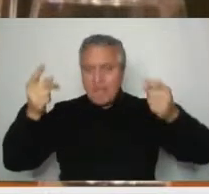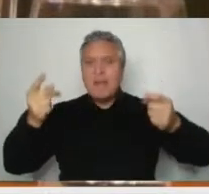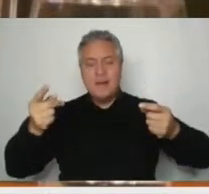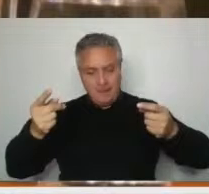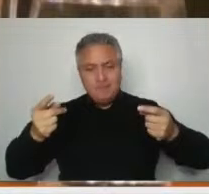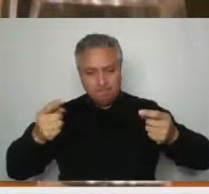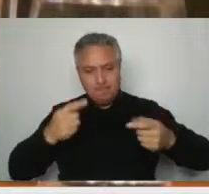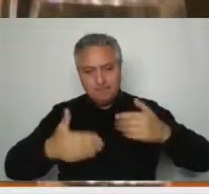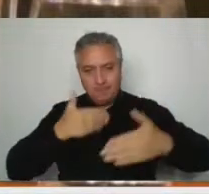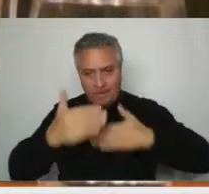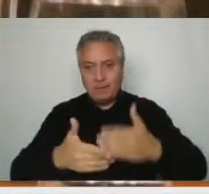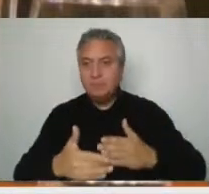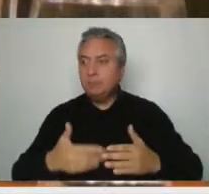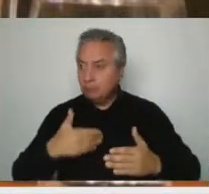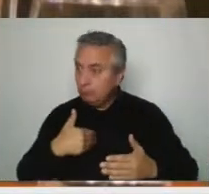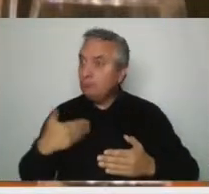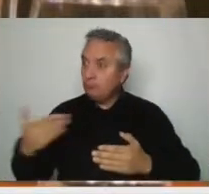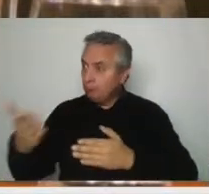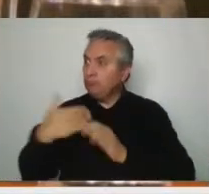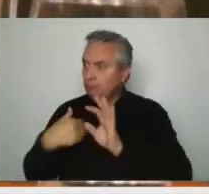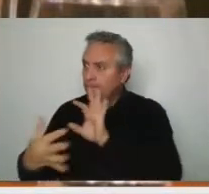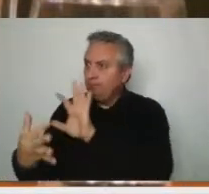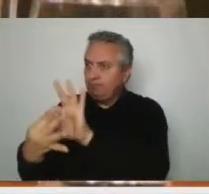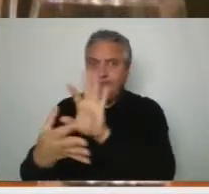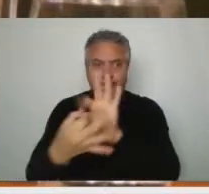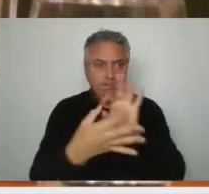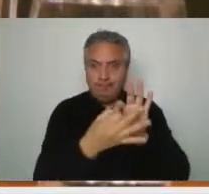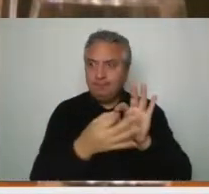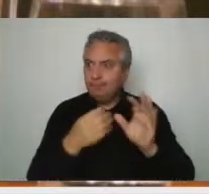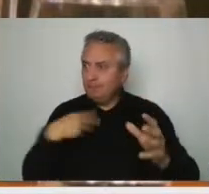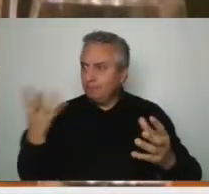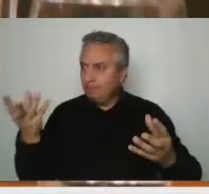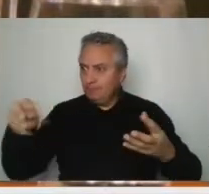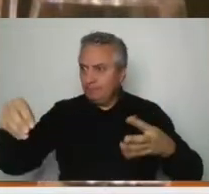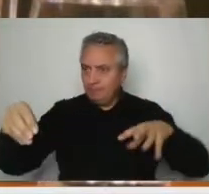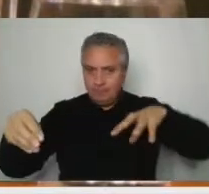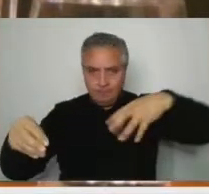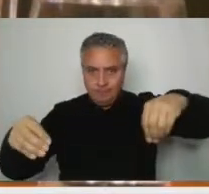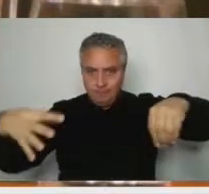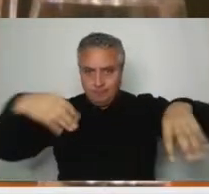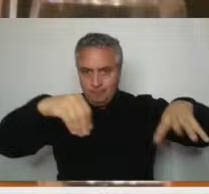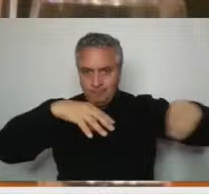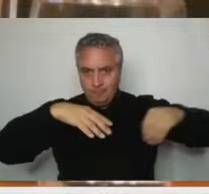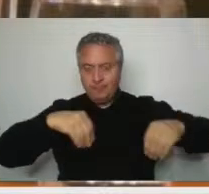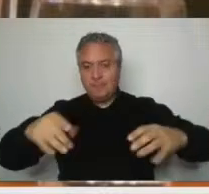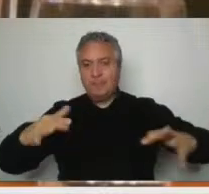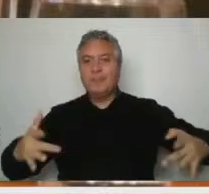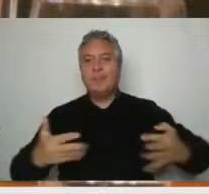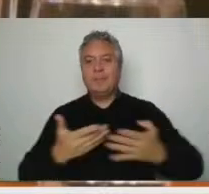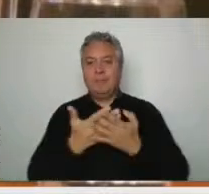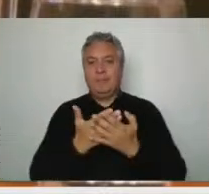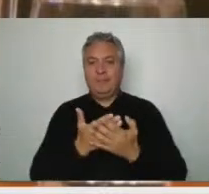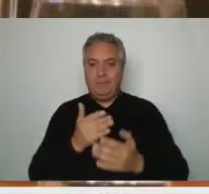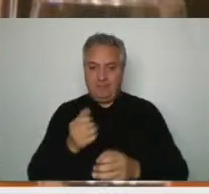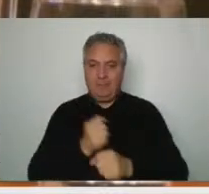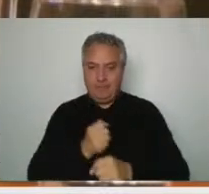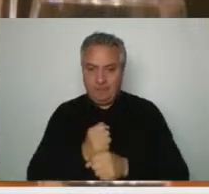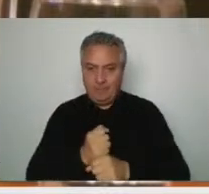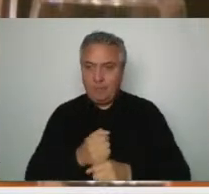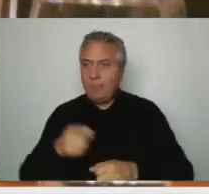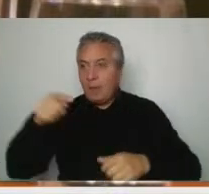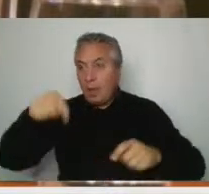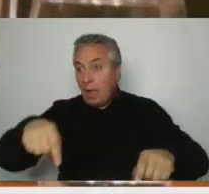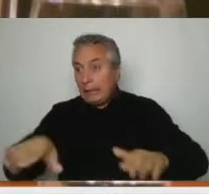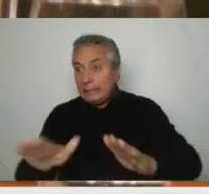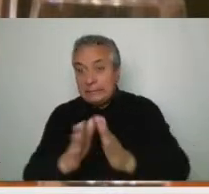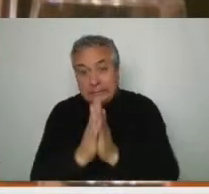of food for thought and ongoing discussions on the networks that may arise. Please